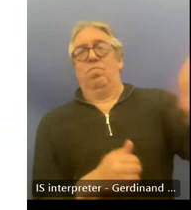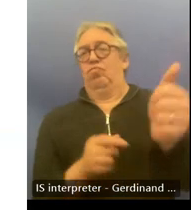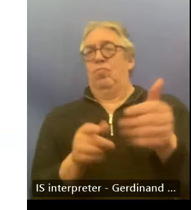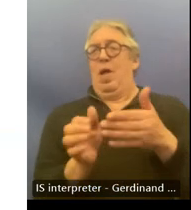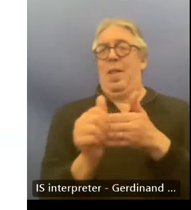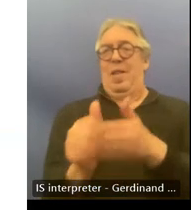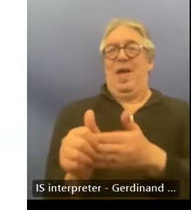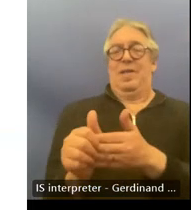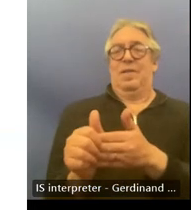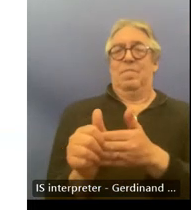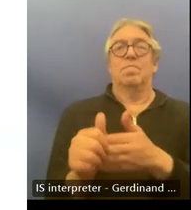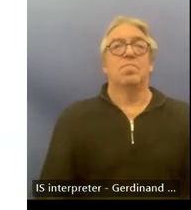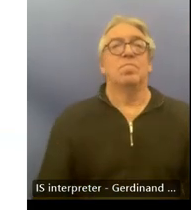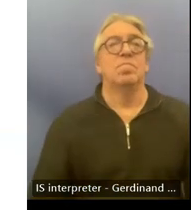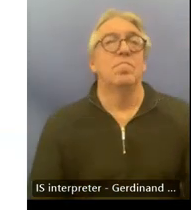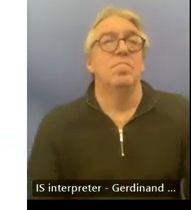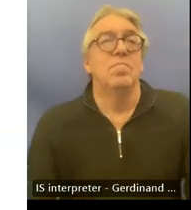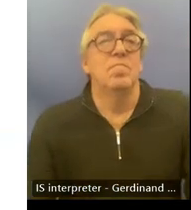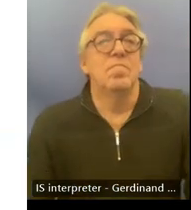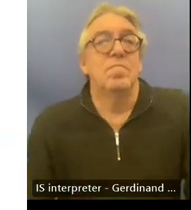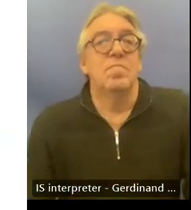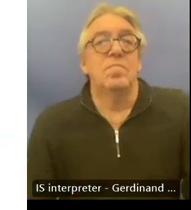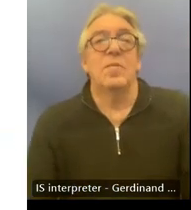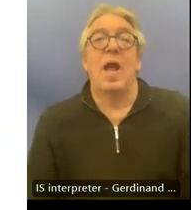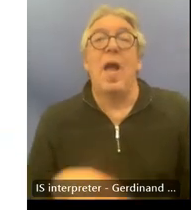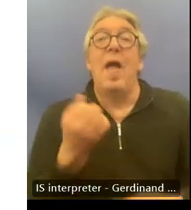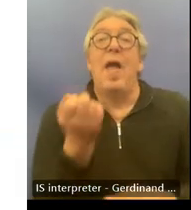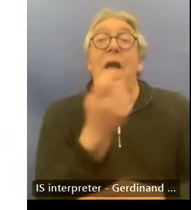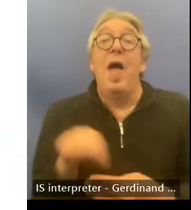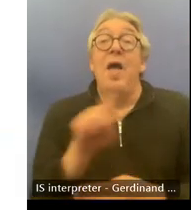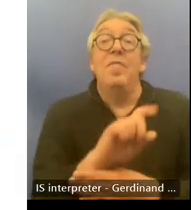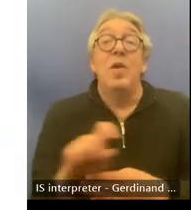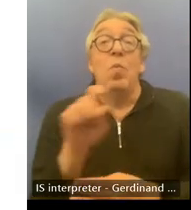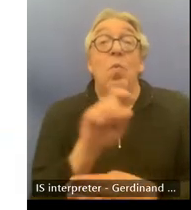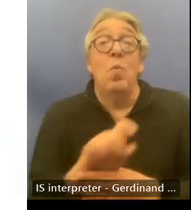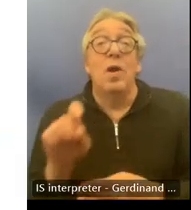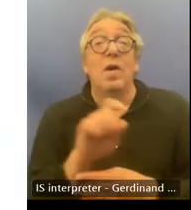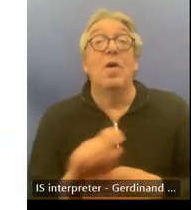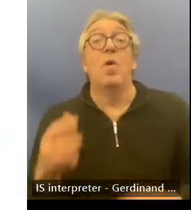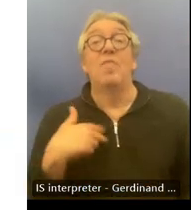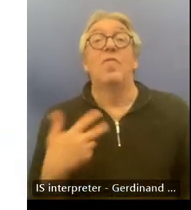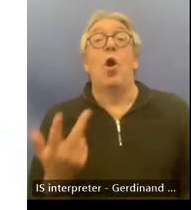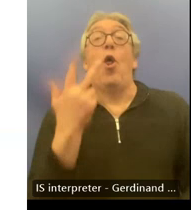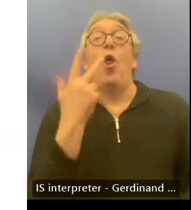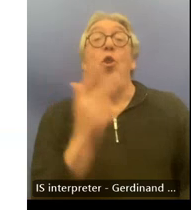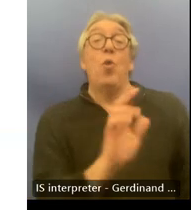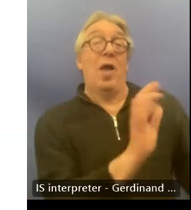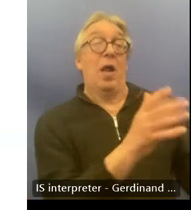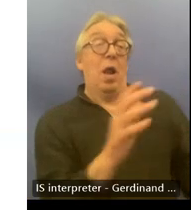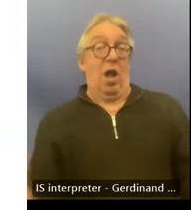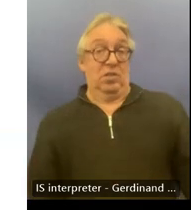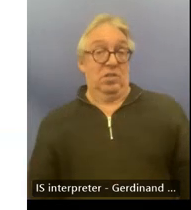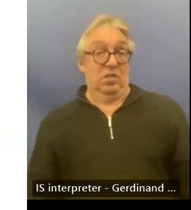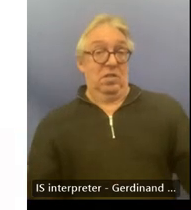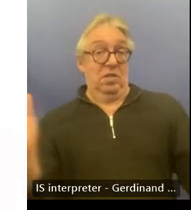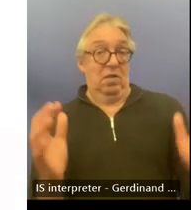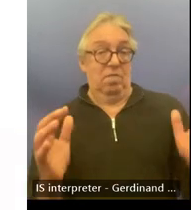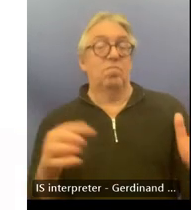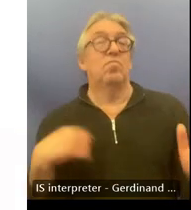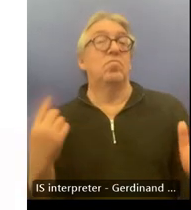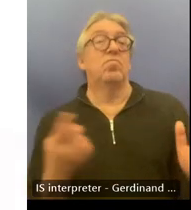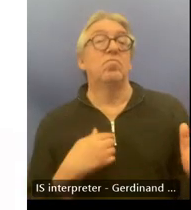every week, there is a 3-class session, and we are really operating. and we provided therapy for early